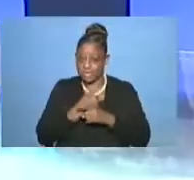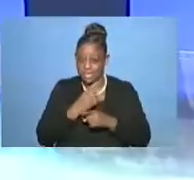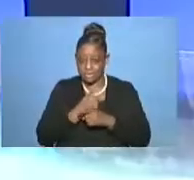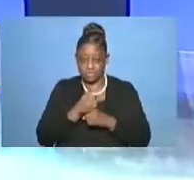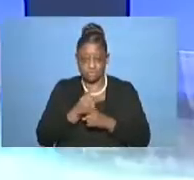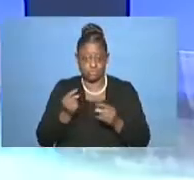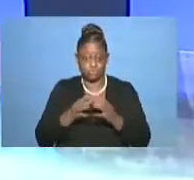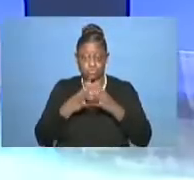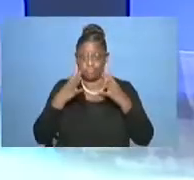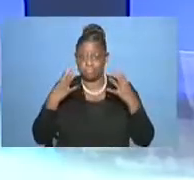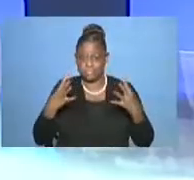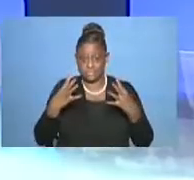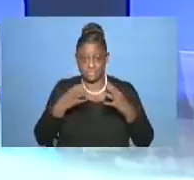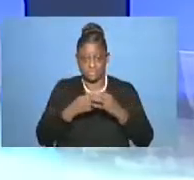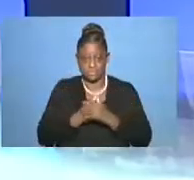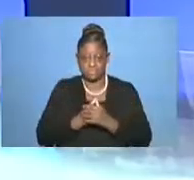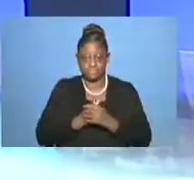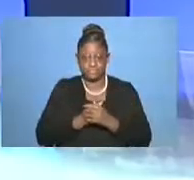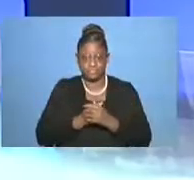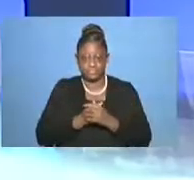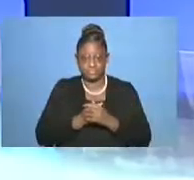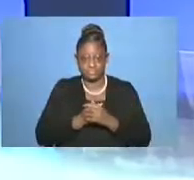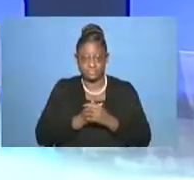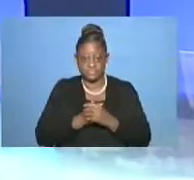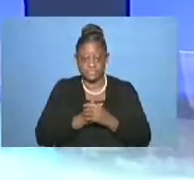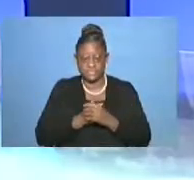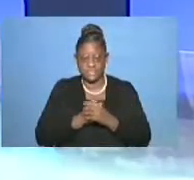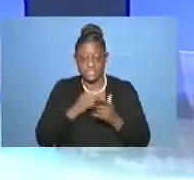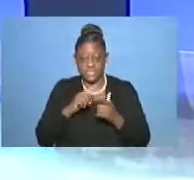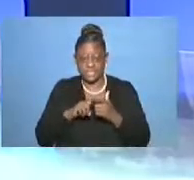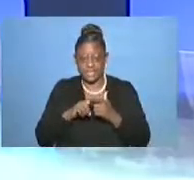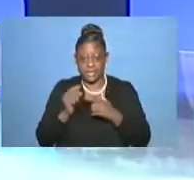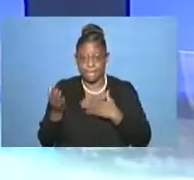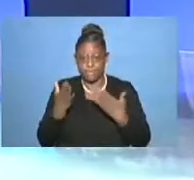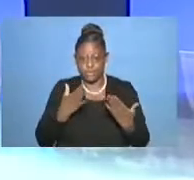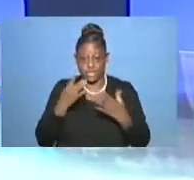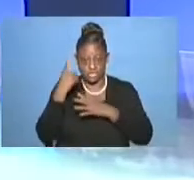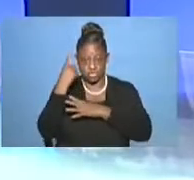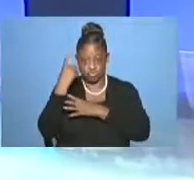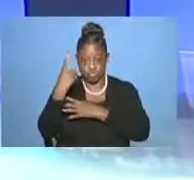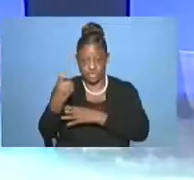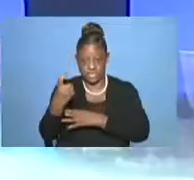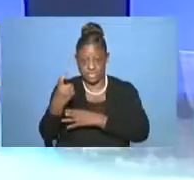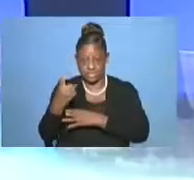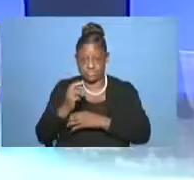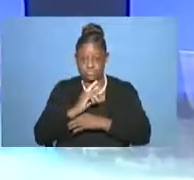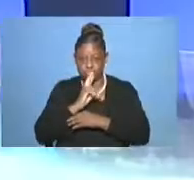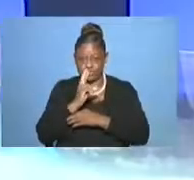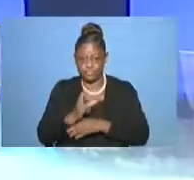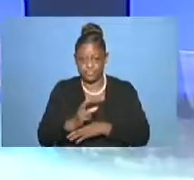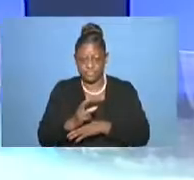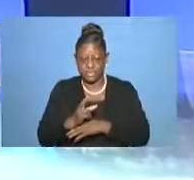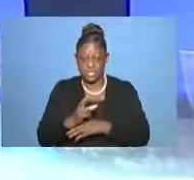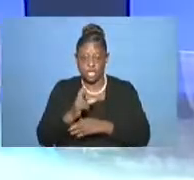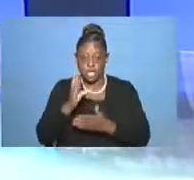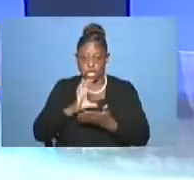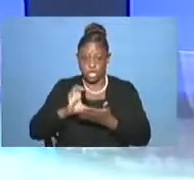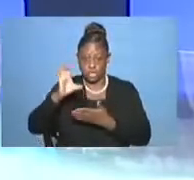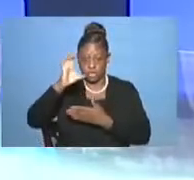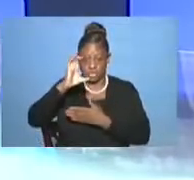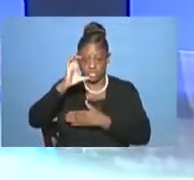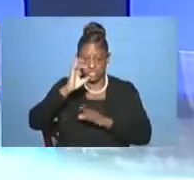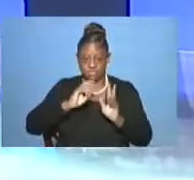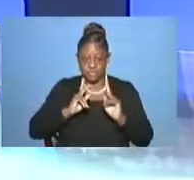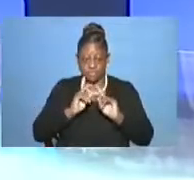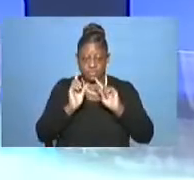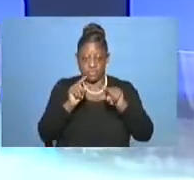is paraplegic. Well, it's about bringing dreams to reality. Dozens of college hopefuls attending a recent